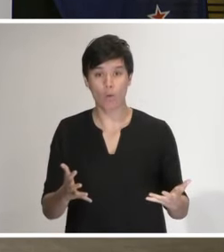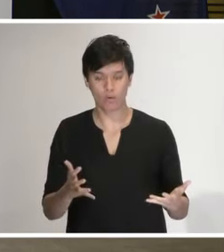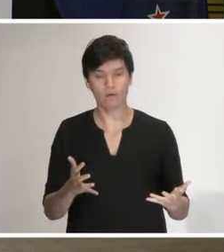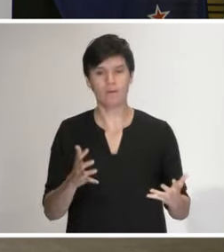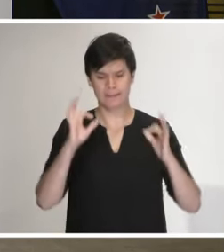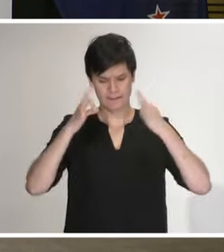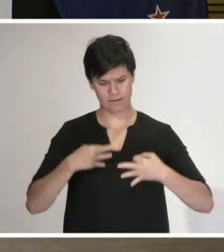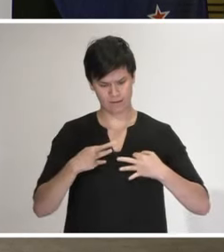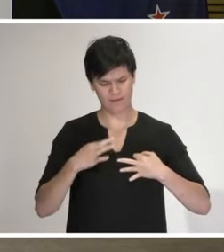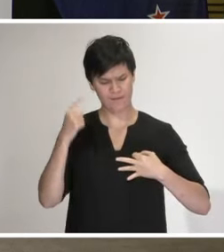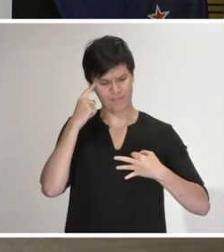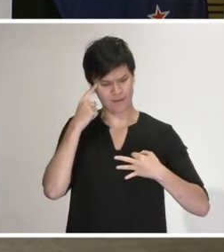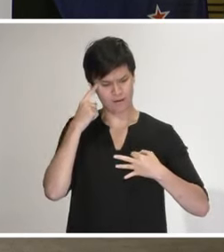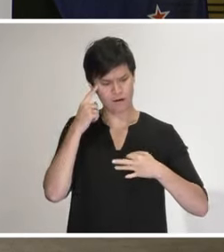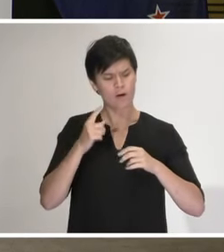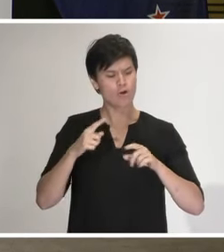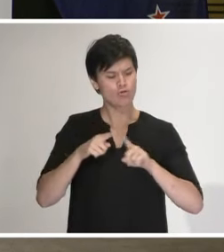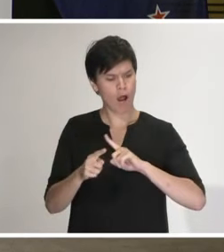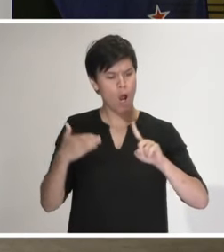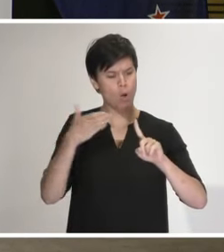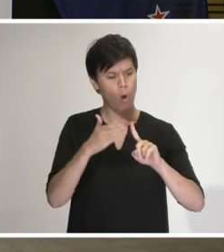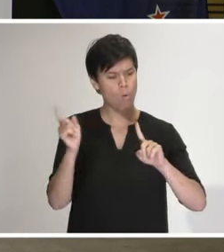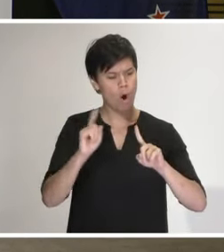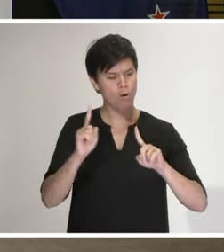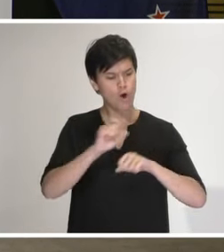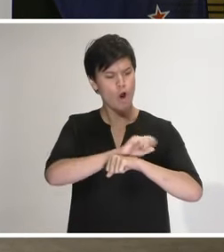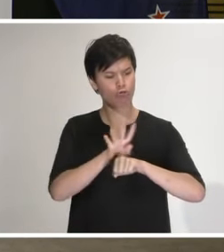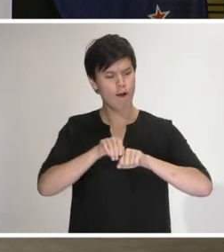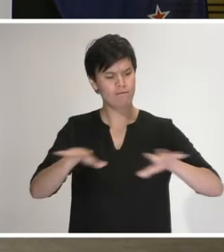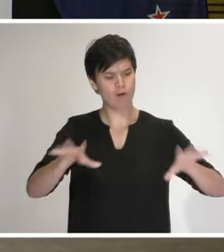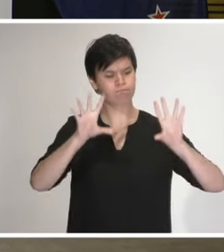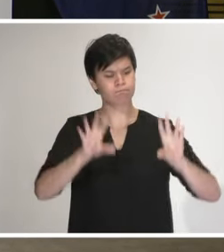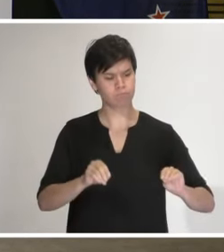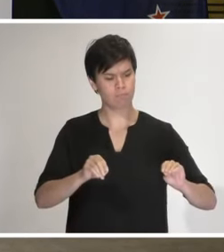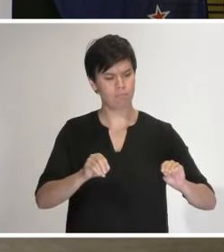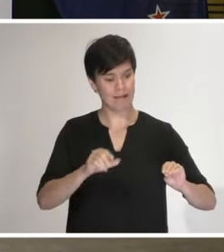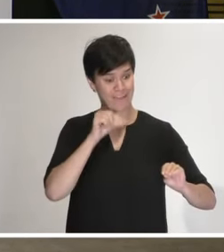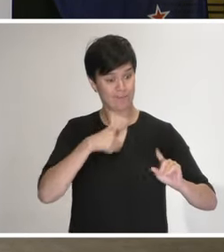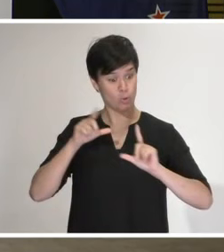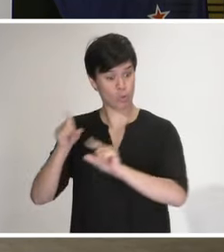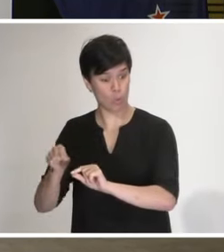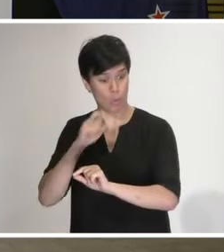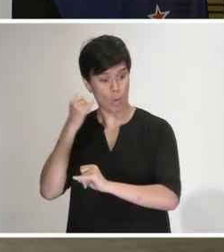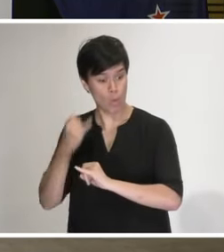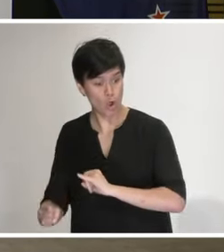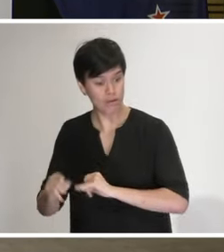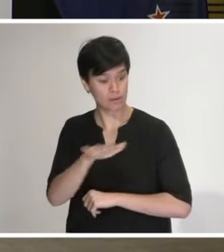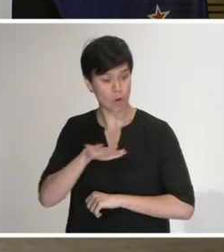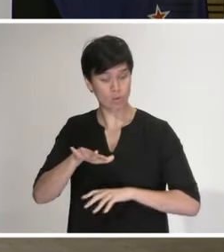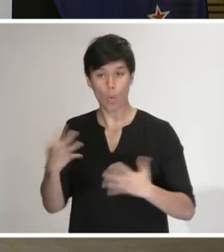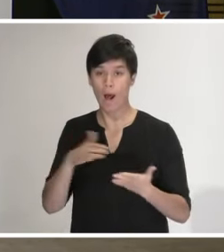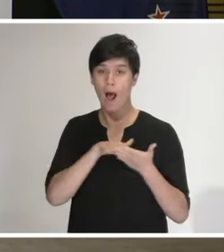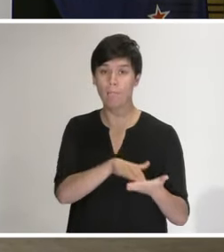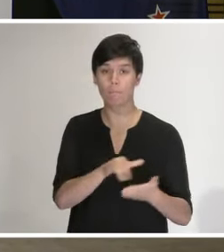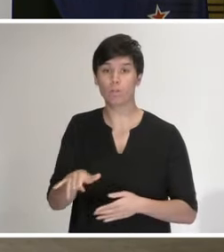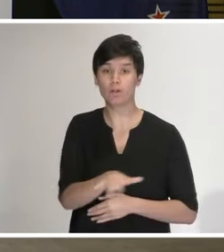what are we trying to achieve here. We're trying to stop the transmission and and break the chain of COVID-19. On that Section 70 notice, on the